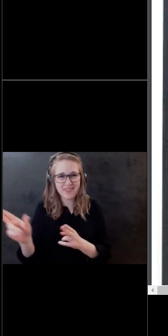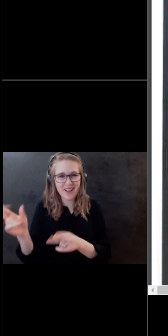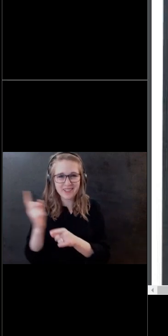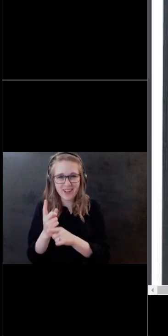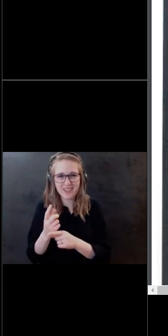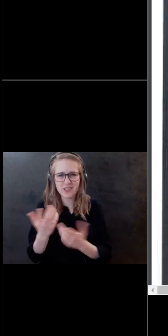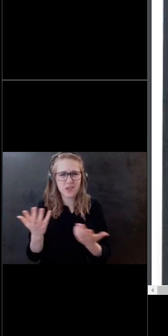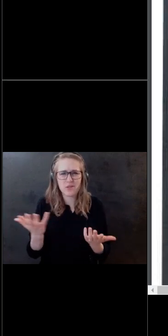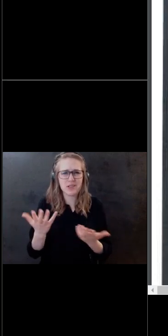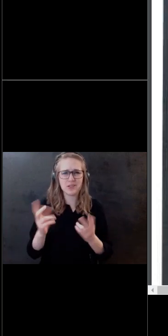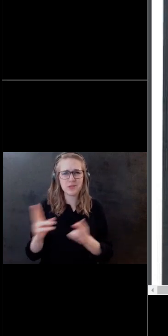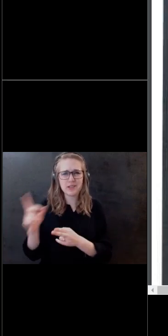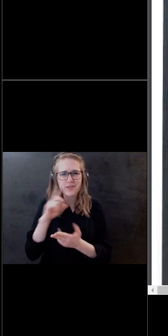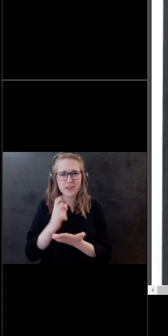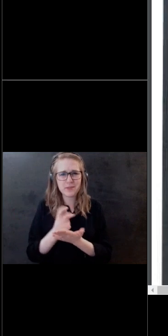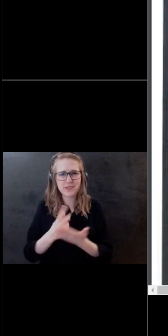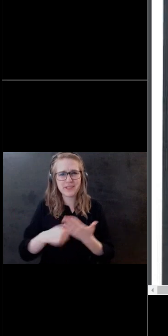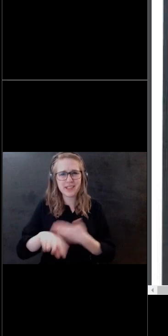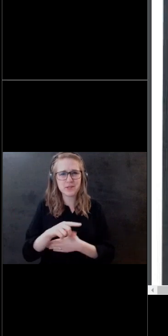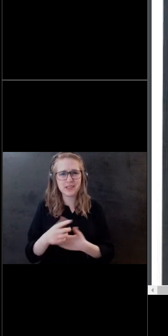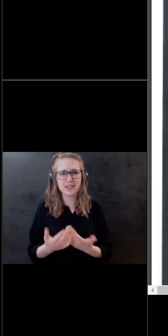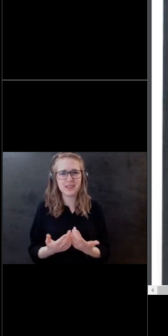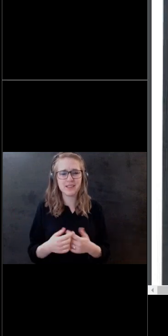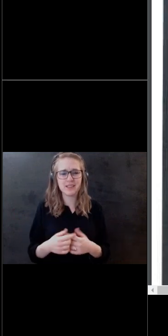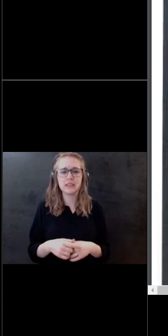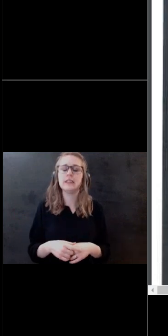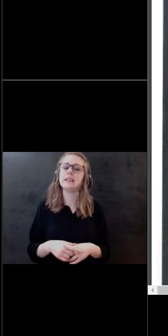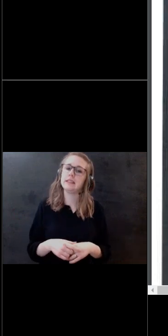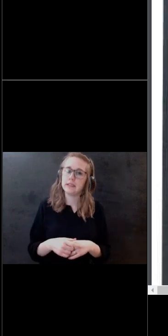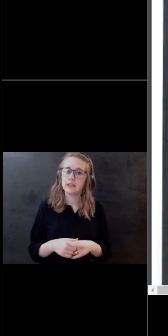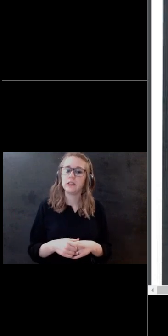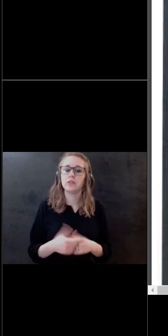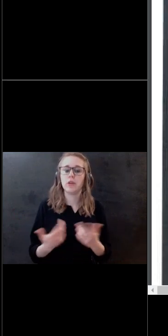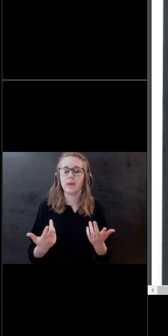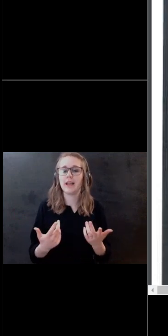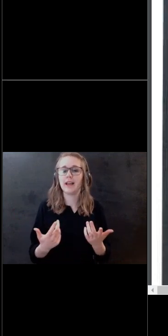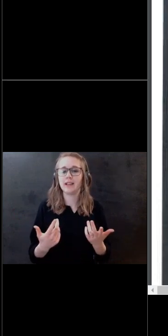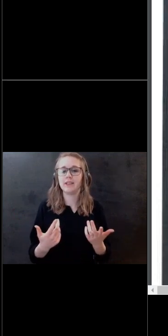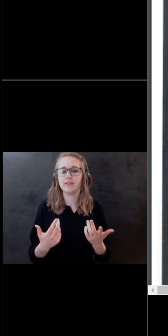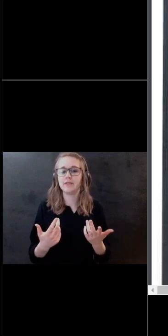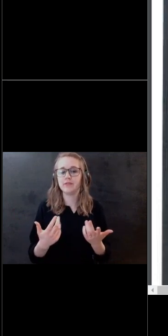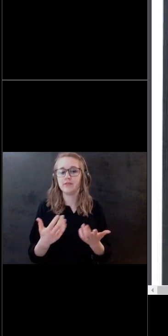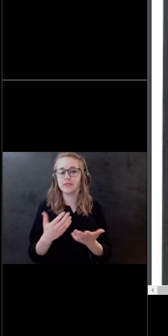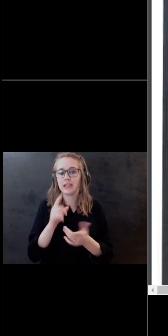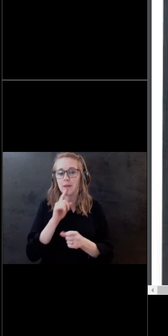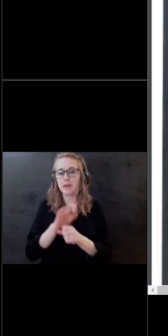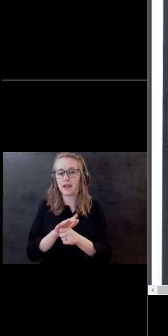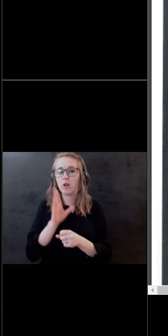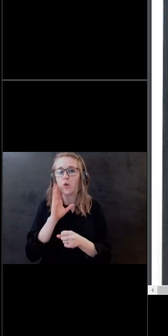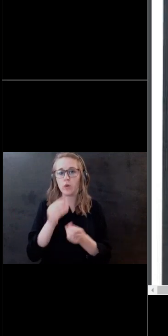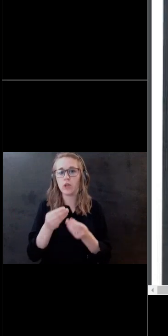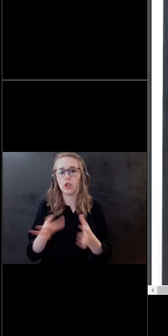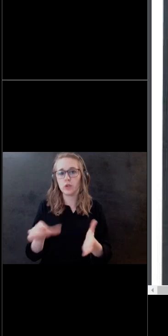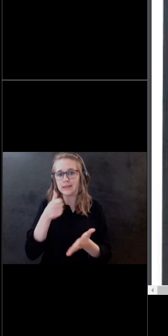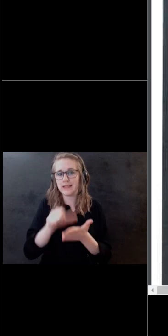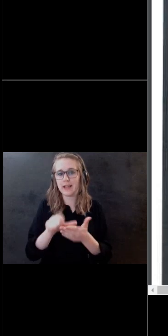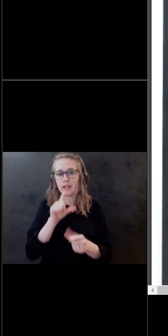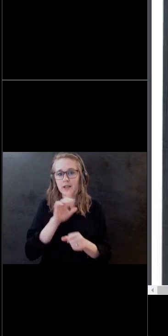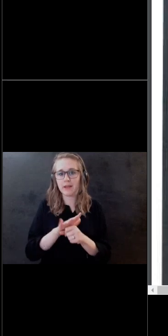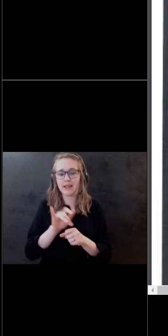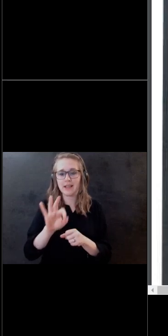what's the rush for this approval next week? Well, we do have lender commitments, and we will lose our lender commitments if we